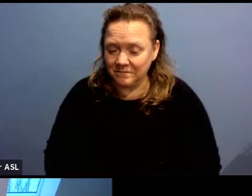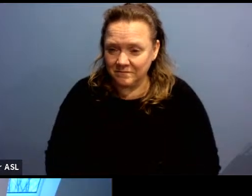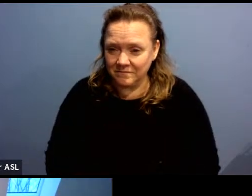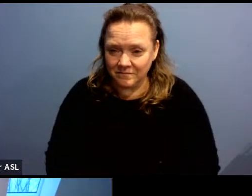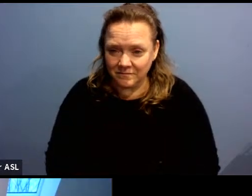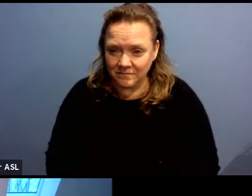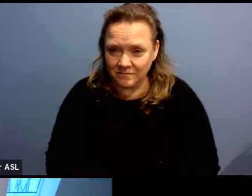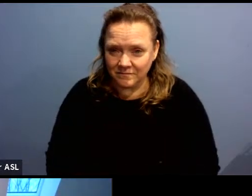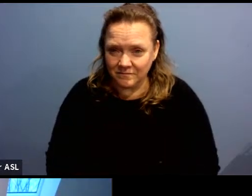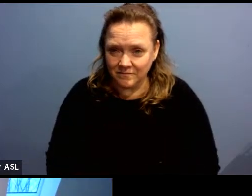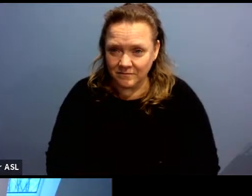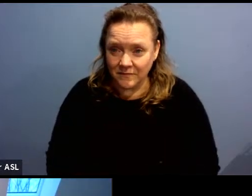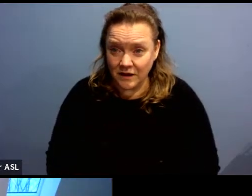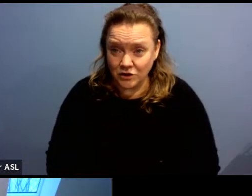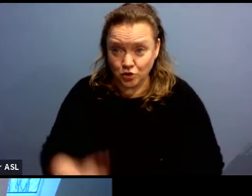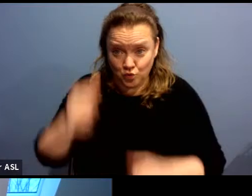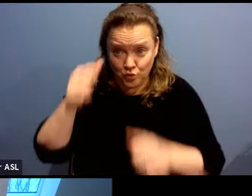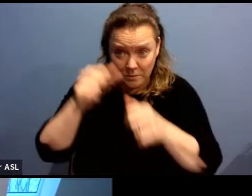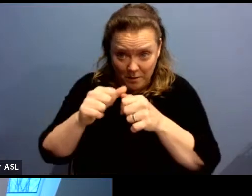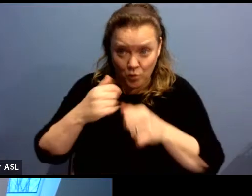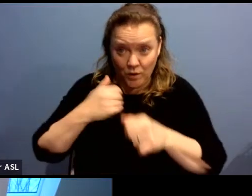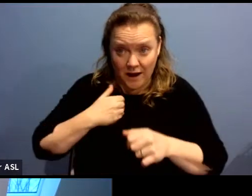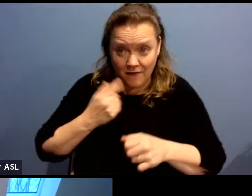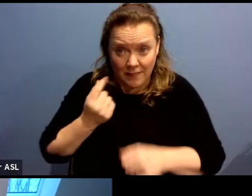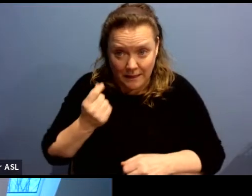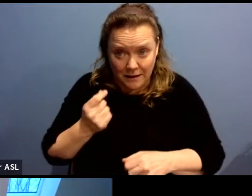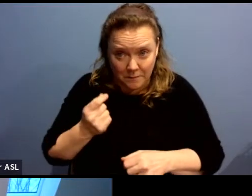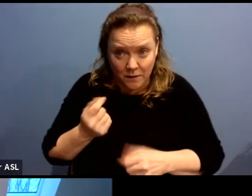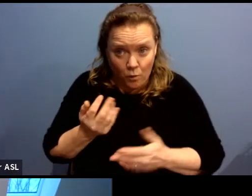Again, just as a reminder, there'll be a little lag.